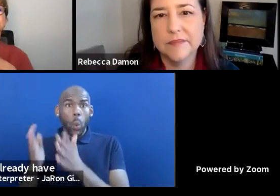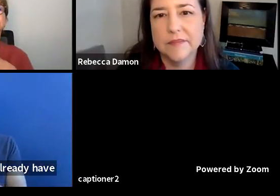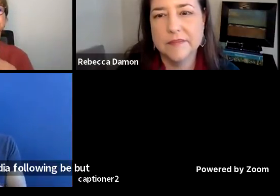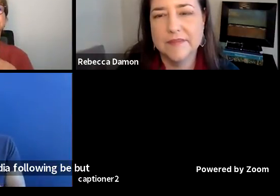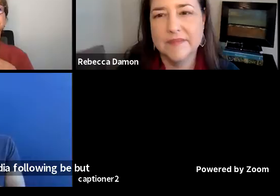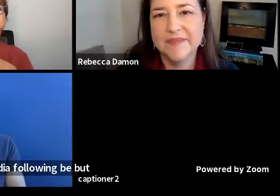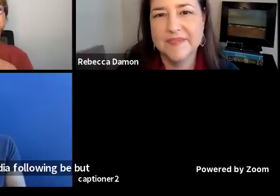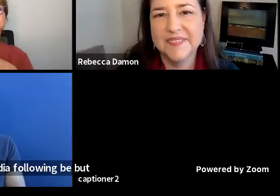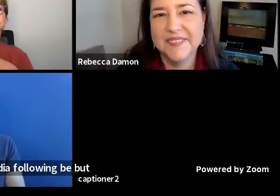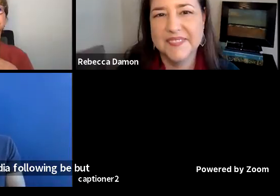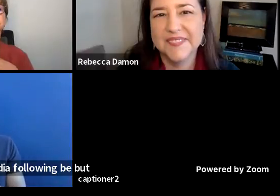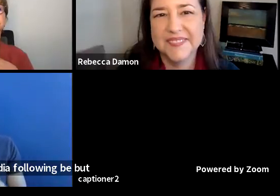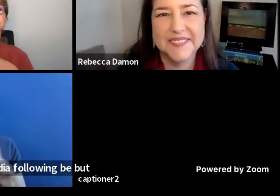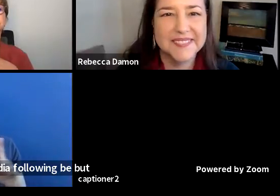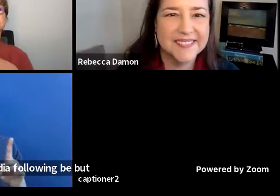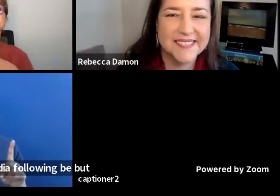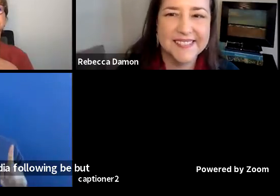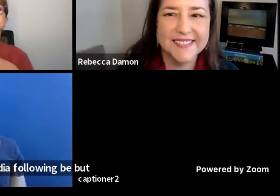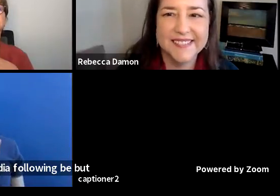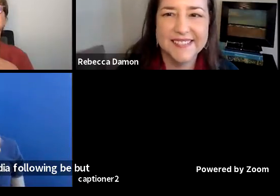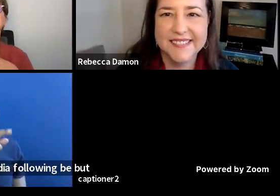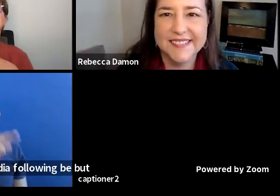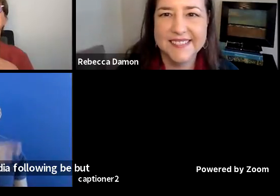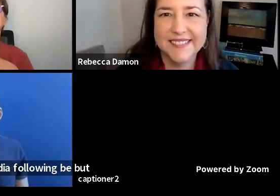it there. Anybody else want to tackle that?